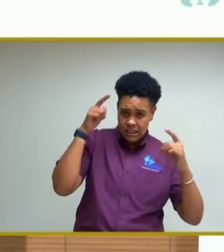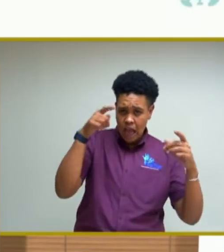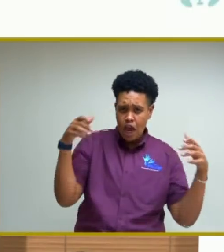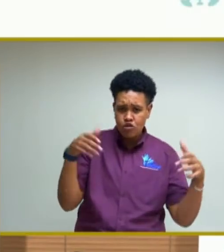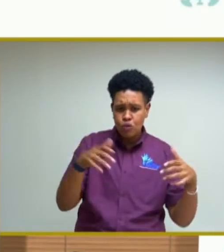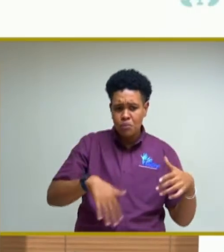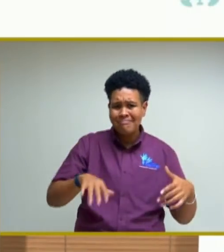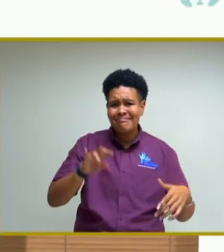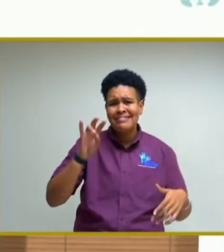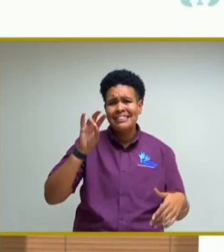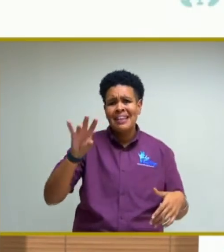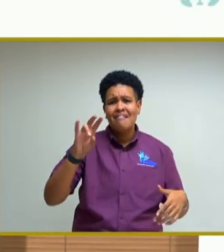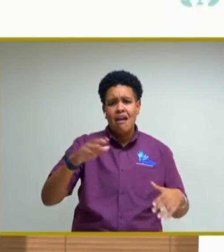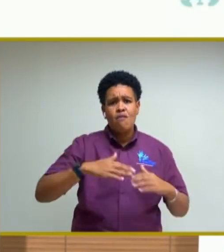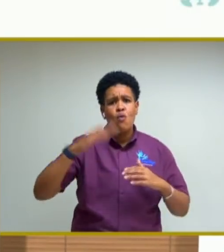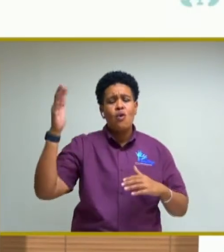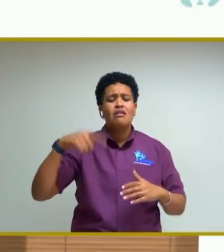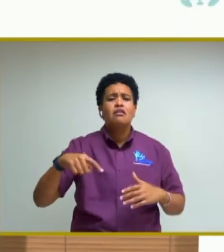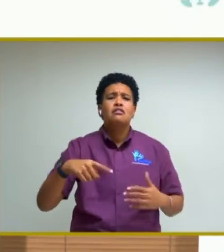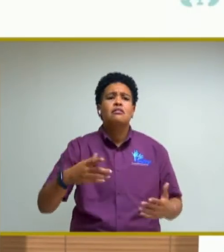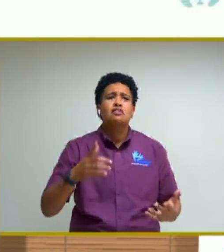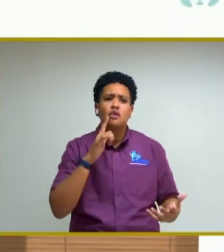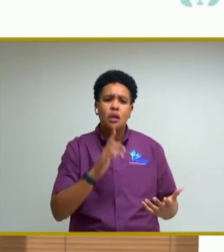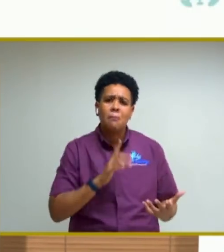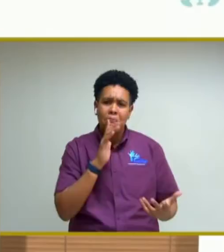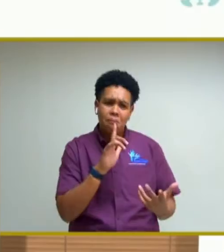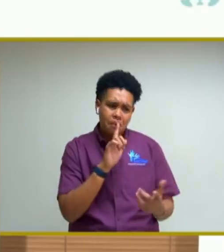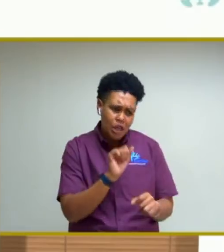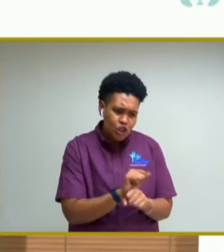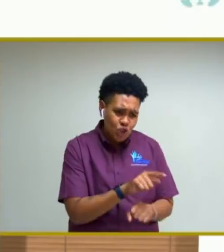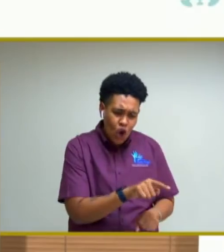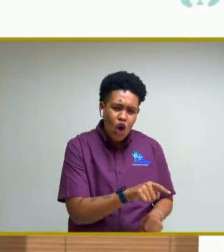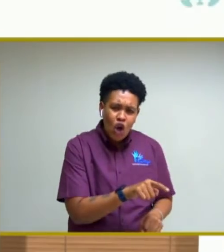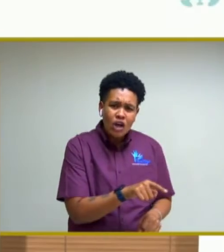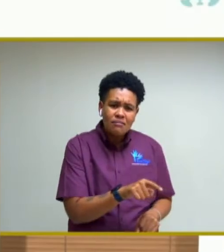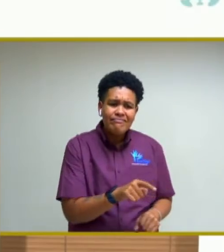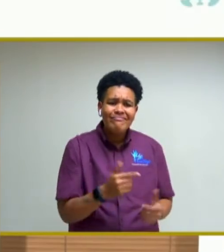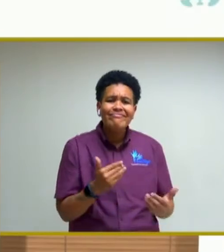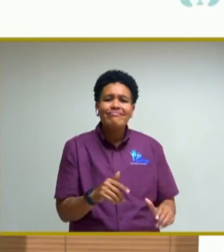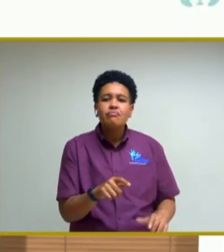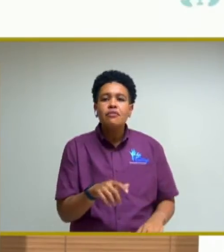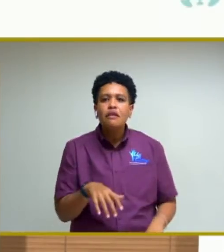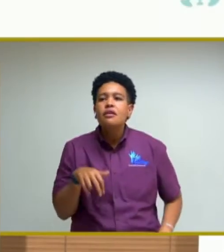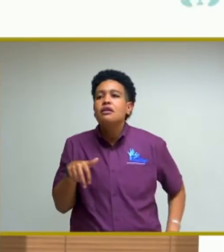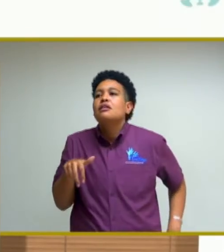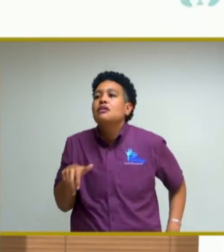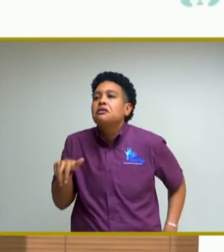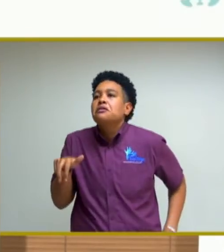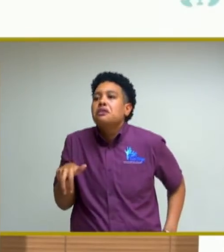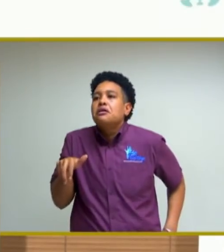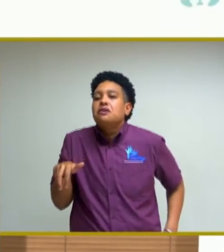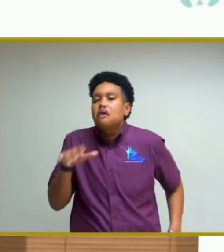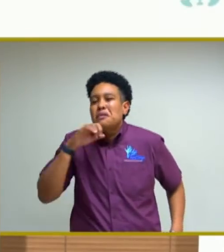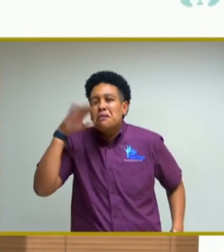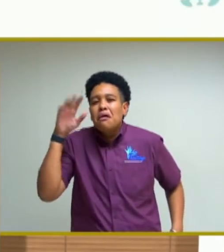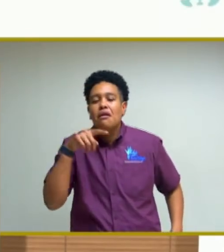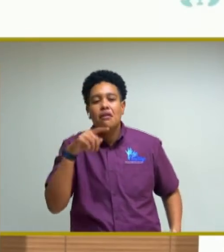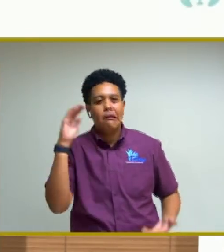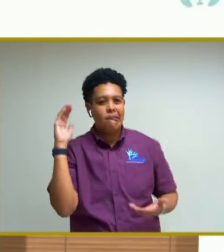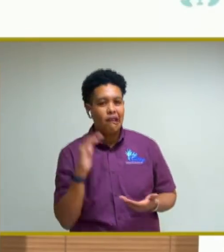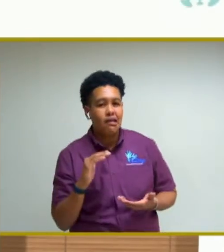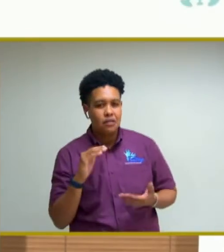treating with at the venue, to ensure that we limit movement and